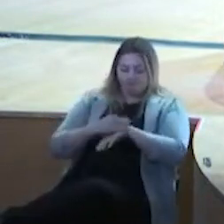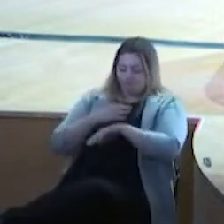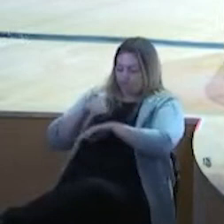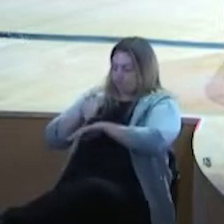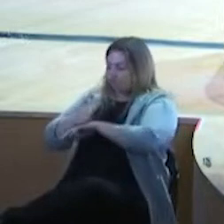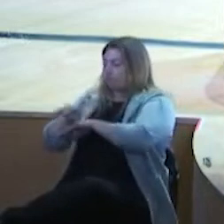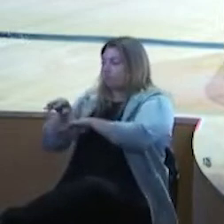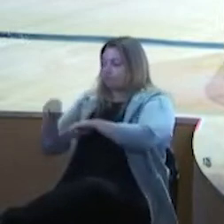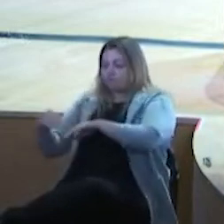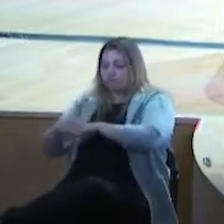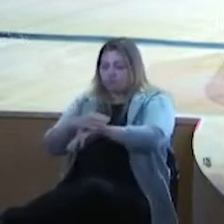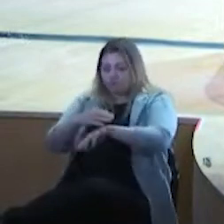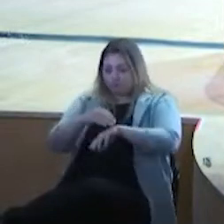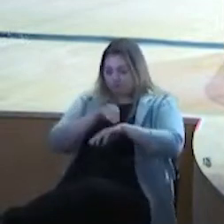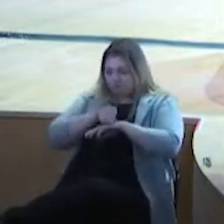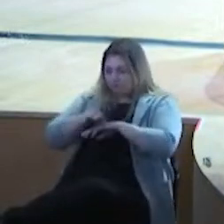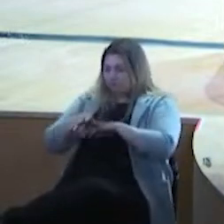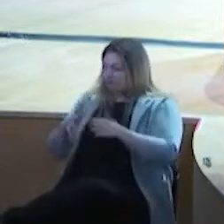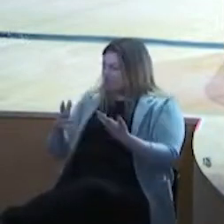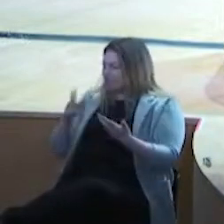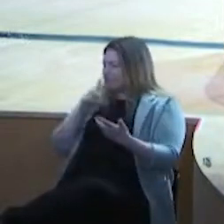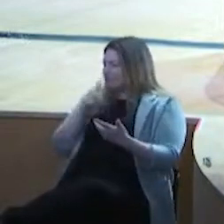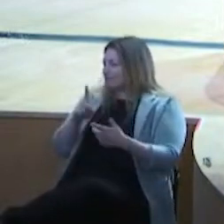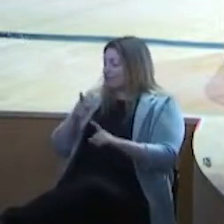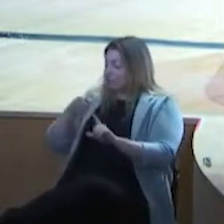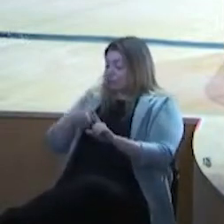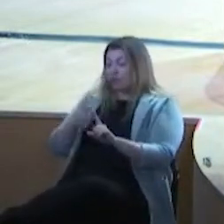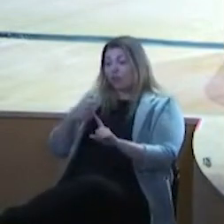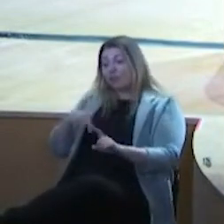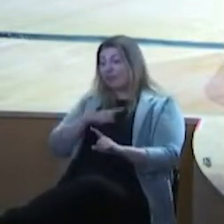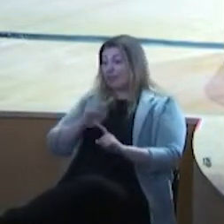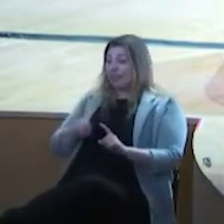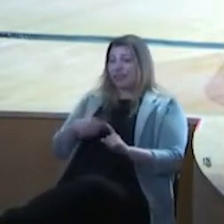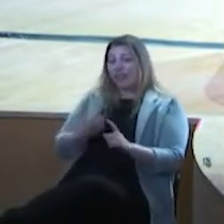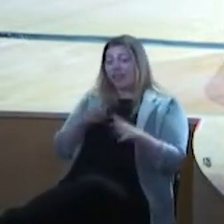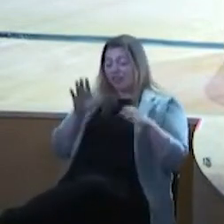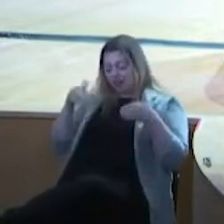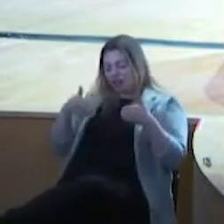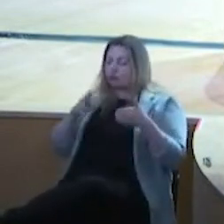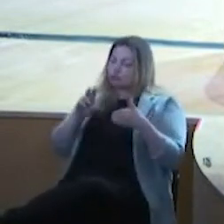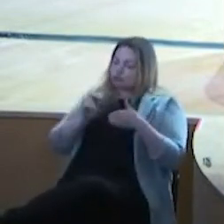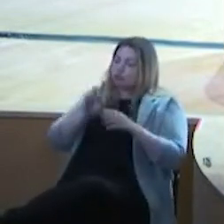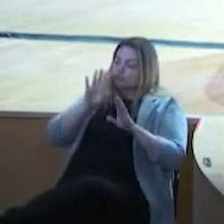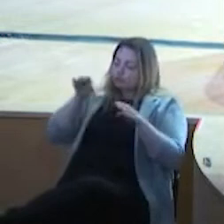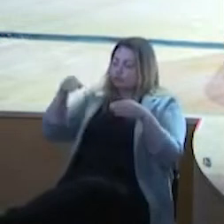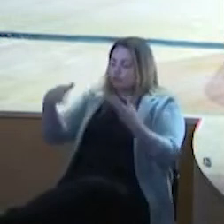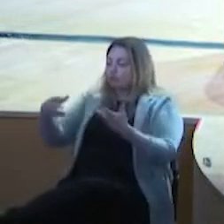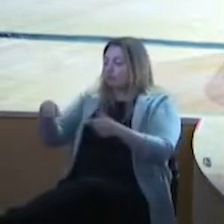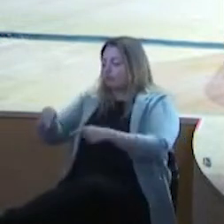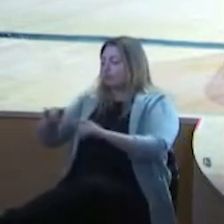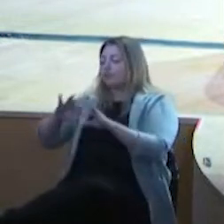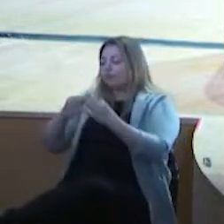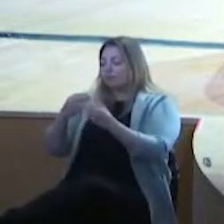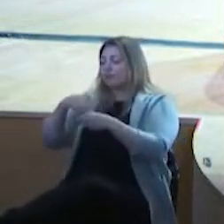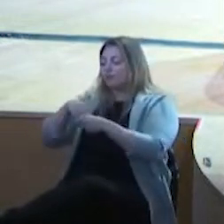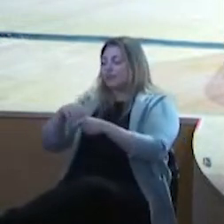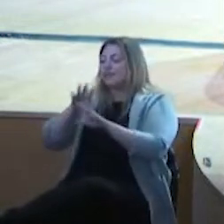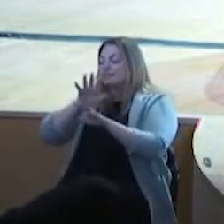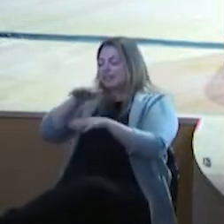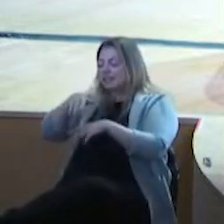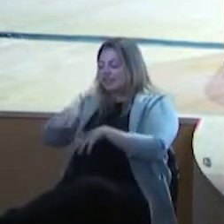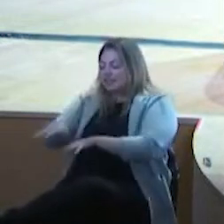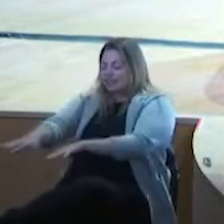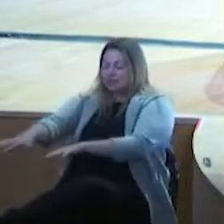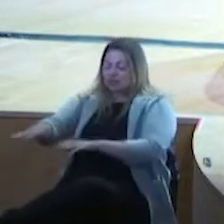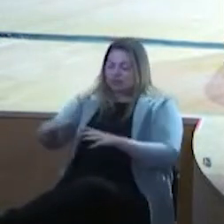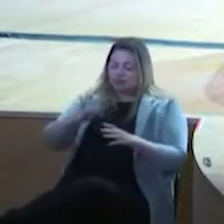lot about how it's not just about us, it's about our relatives of the sea and the forest, and